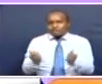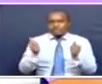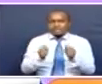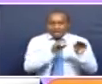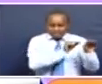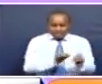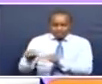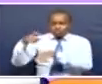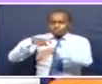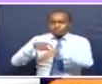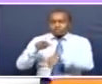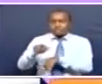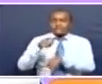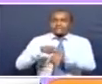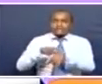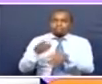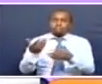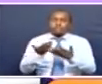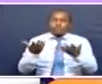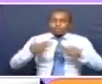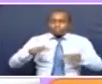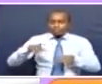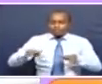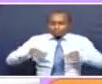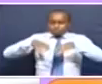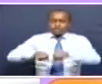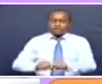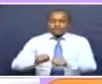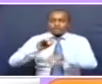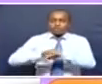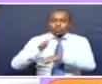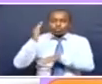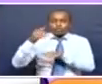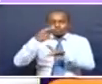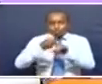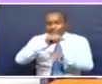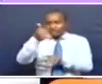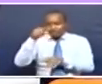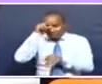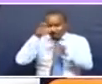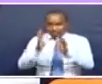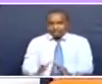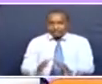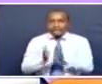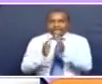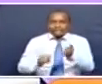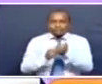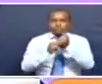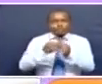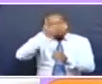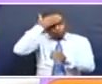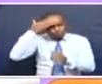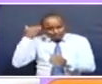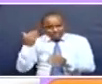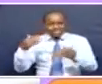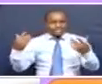when people should inherit the goodwill from the other governors. You forget the differences and